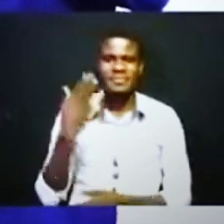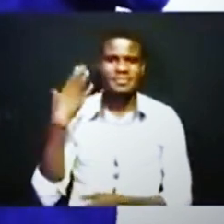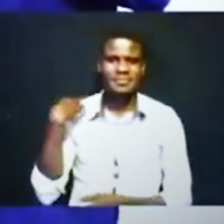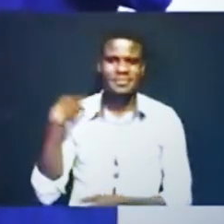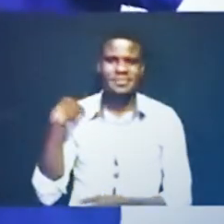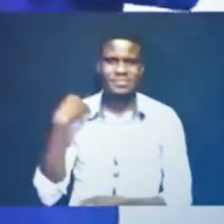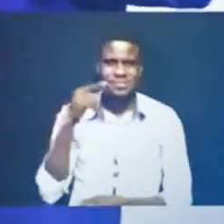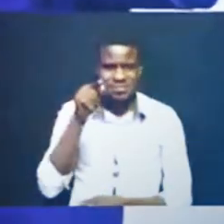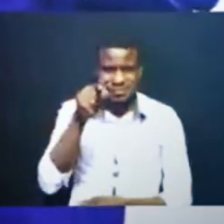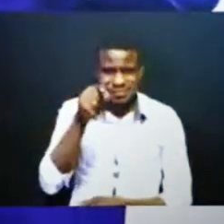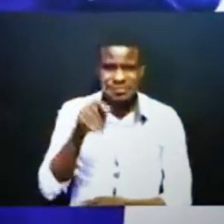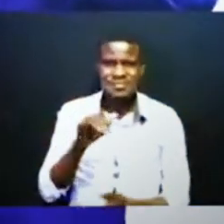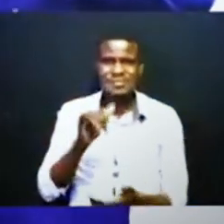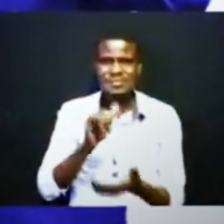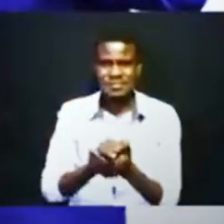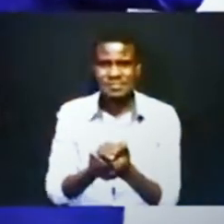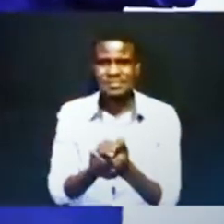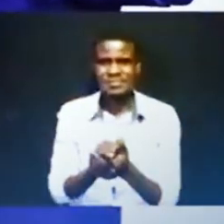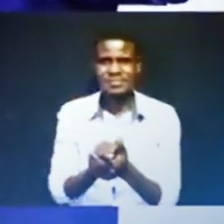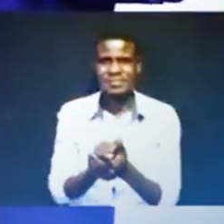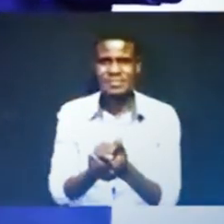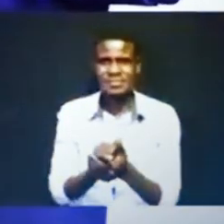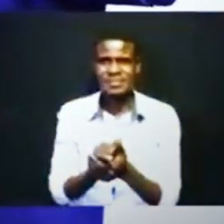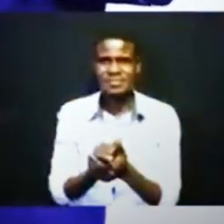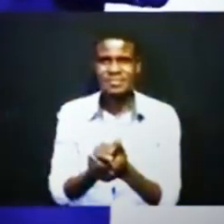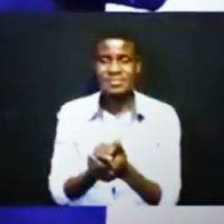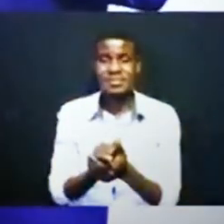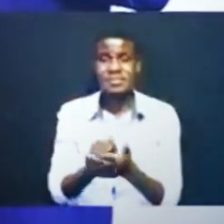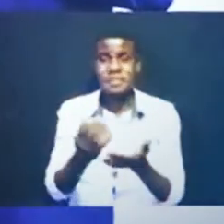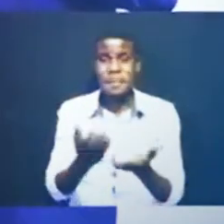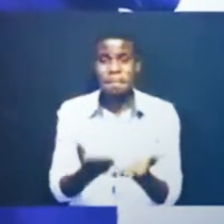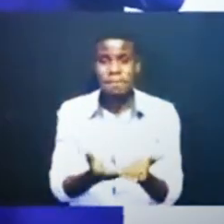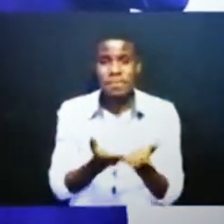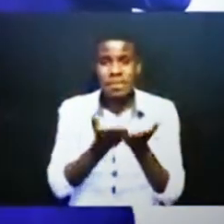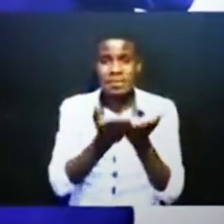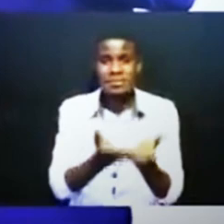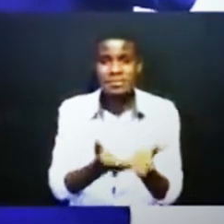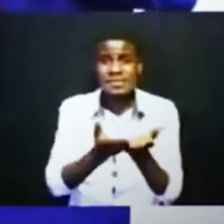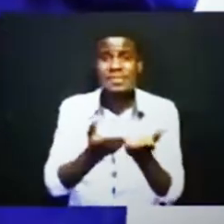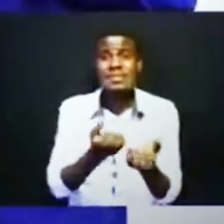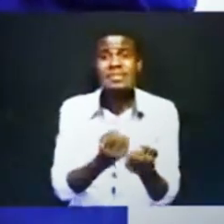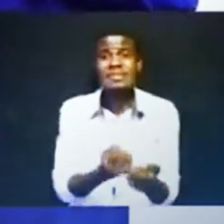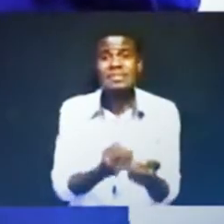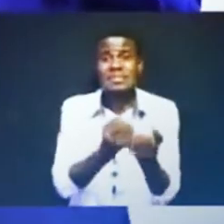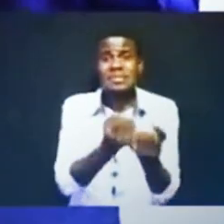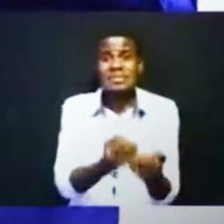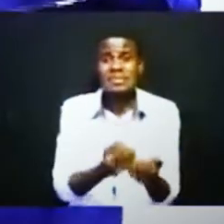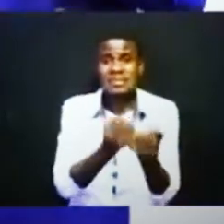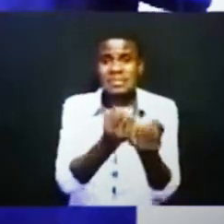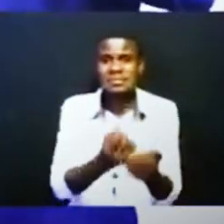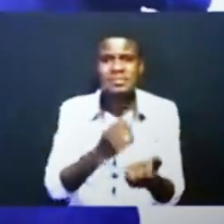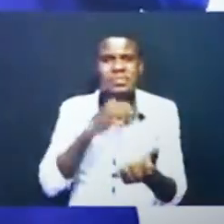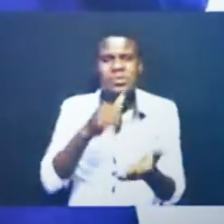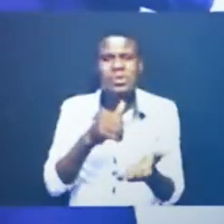remind you that I said that ships don't sink because of the water around them.